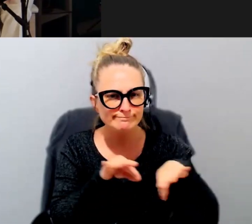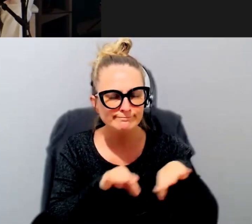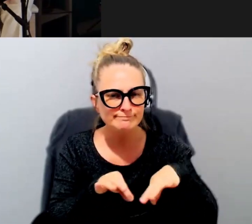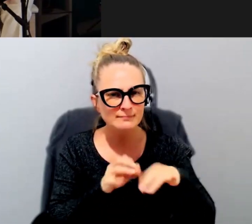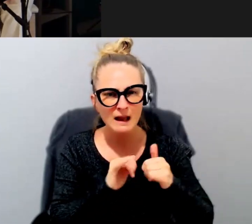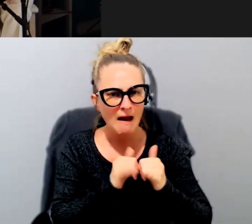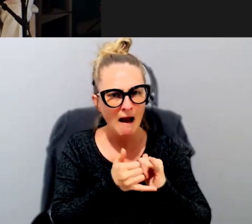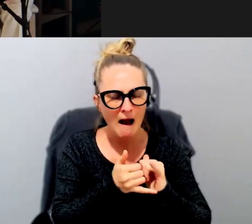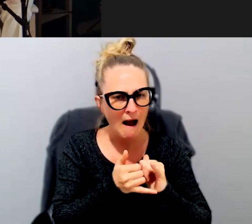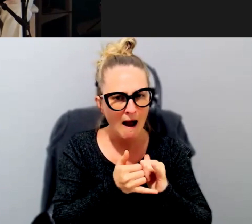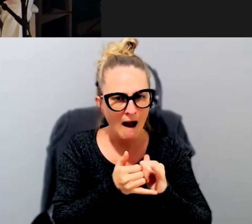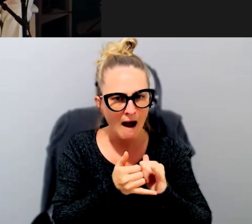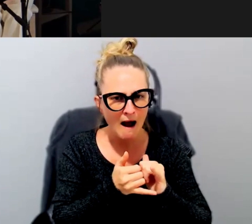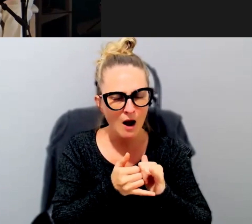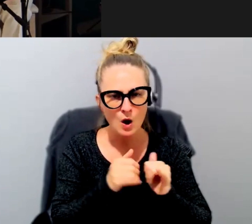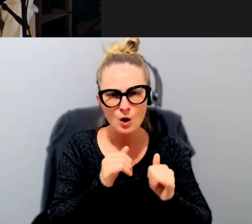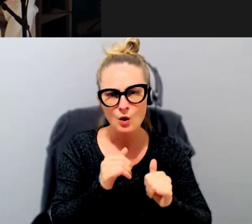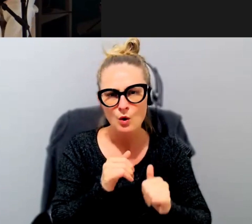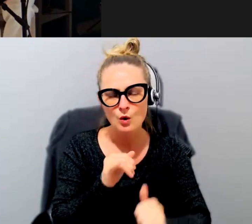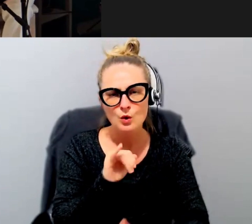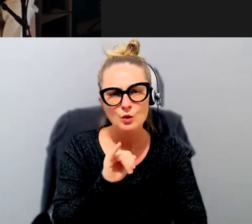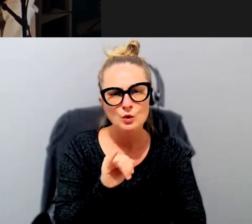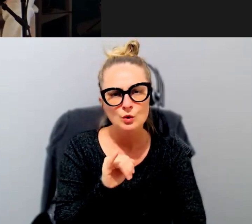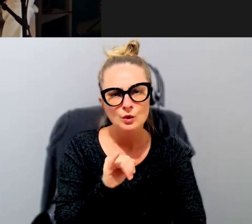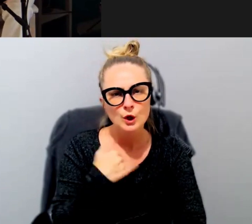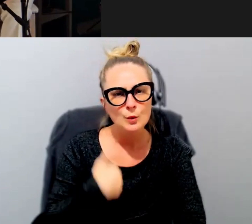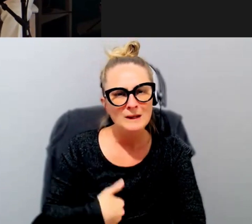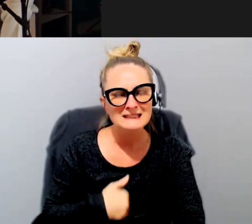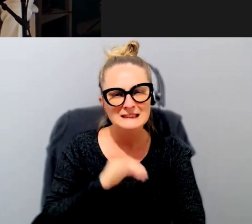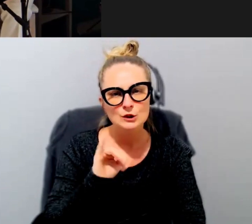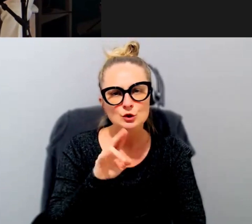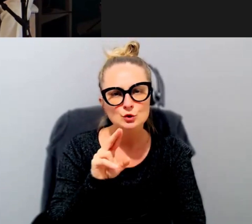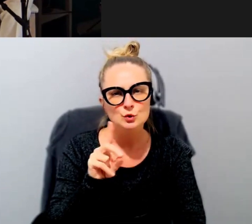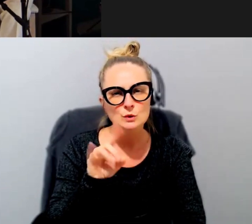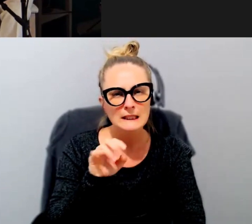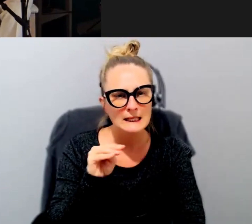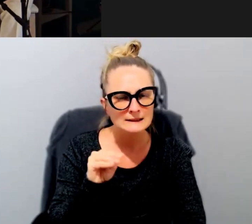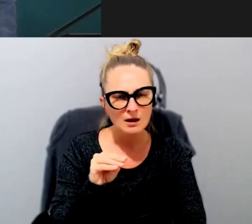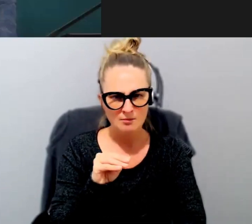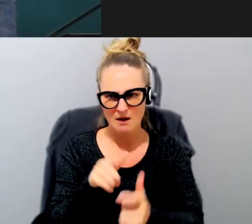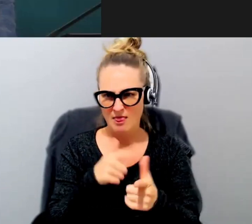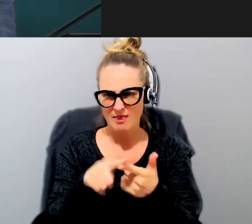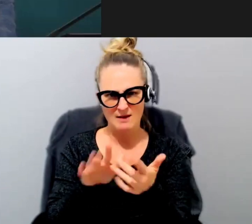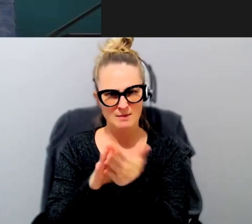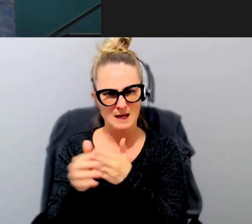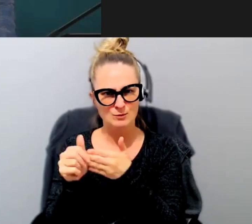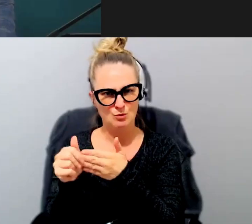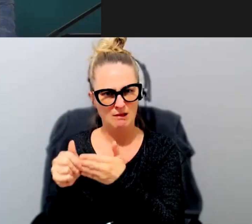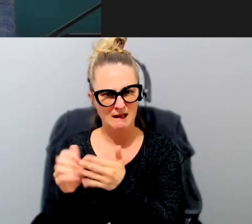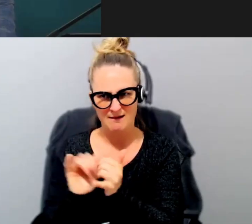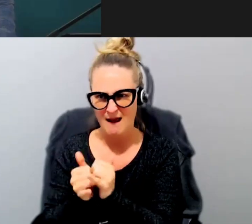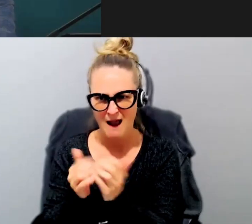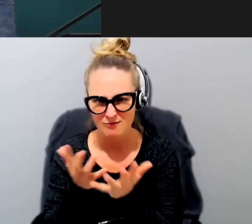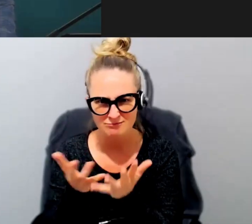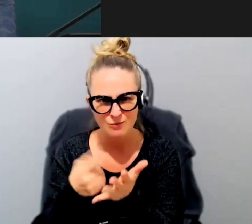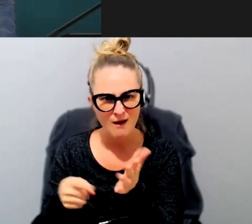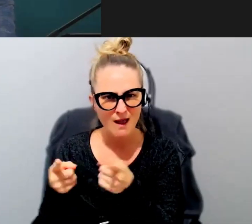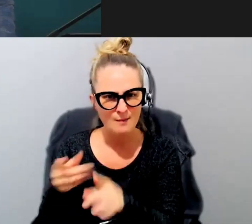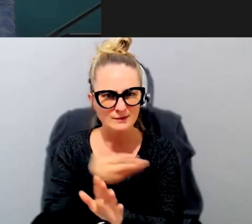Humanistic Judaism and then how you came to lead it. Wow, I'll try to be brief, but I will start kind of with